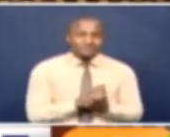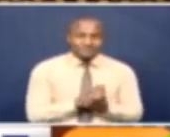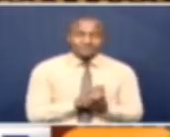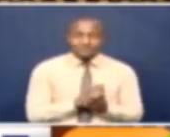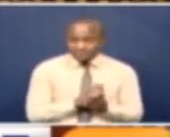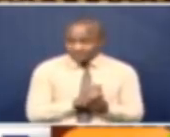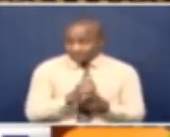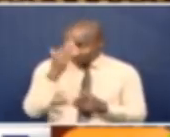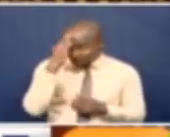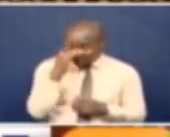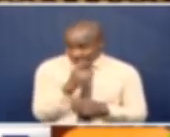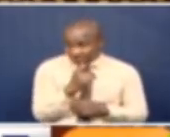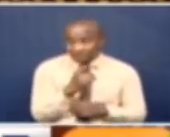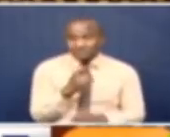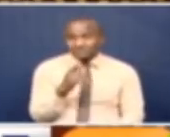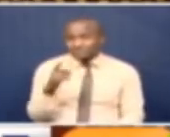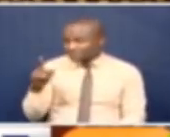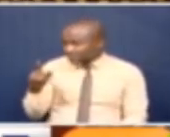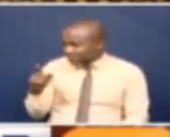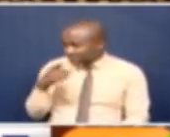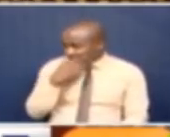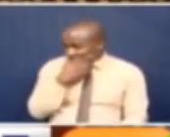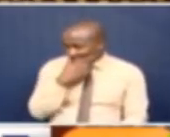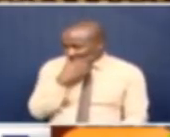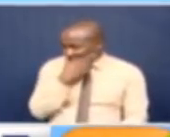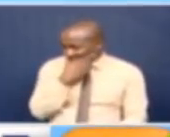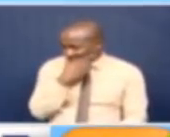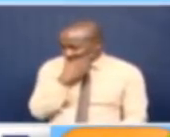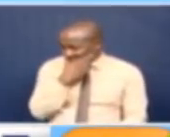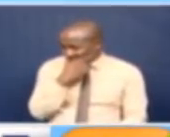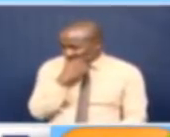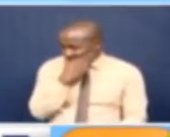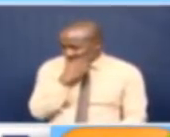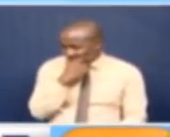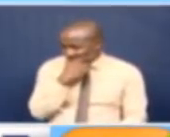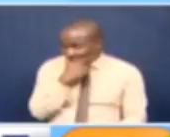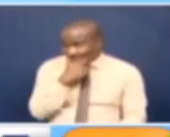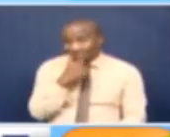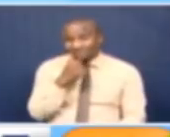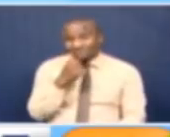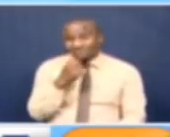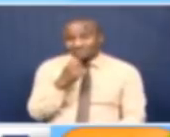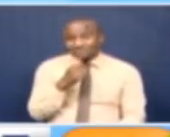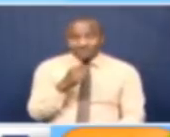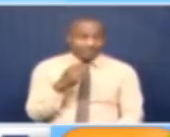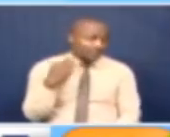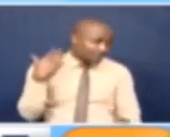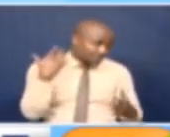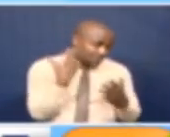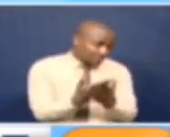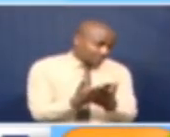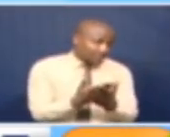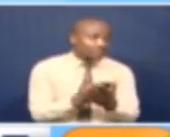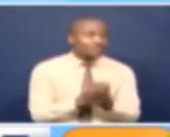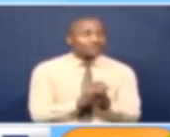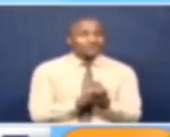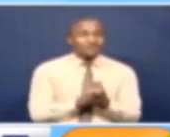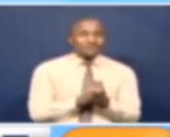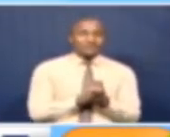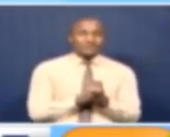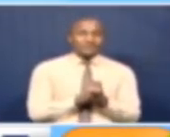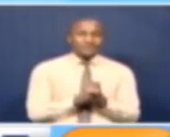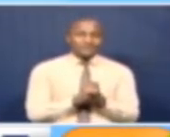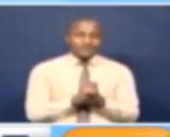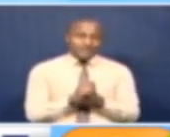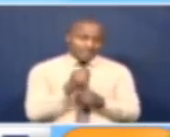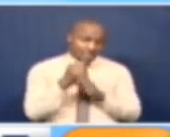establish the actual nature of the But cows. Senator, you have no faith in the system. I don't, because historically, and actually as early as a couple